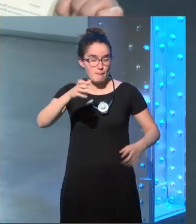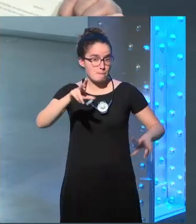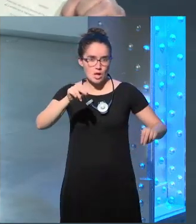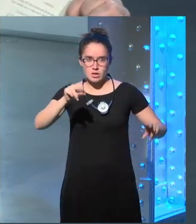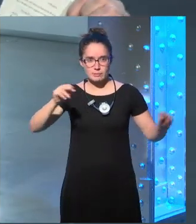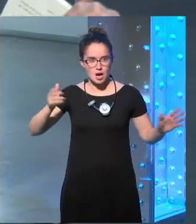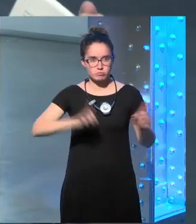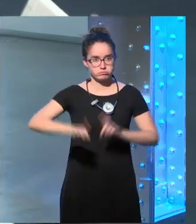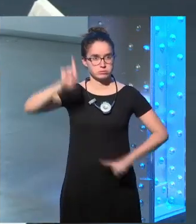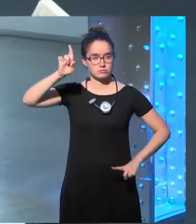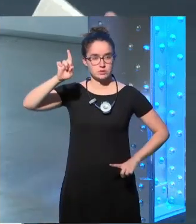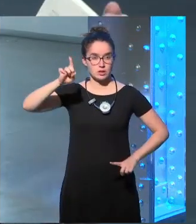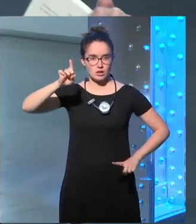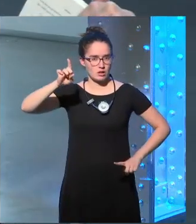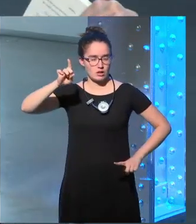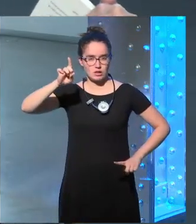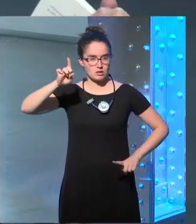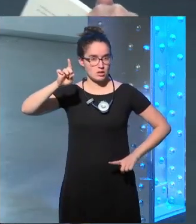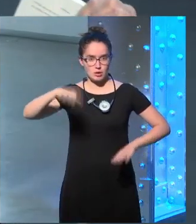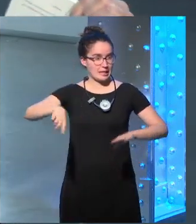of inflated expectations.